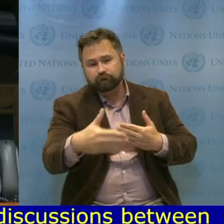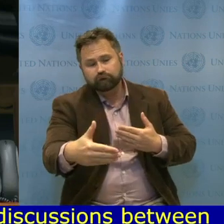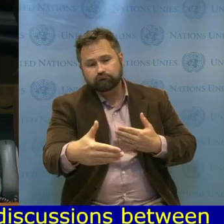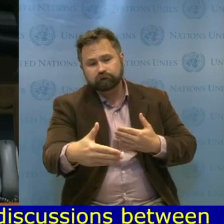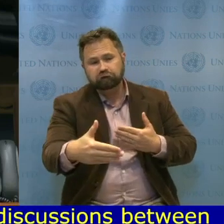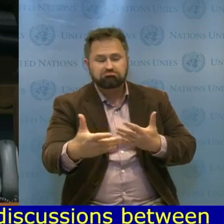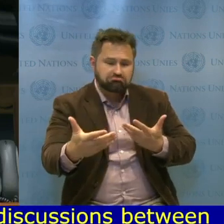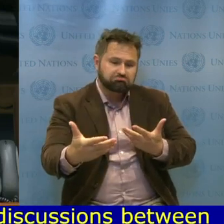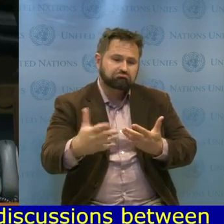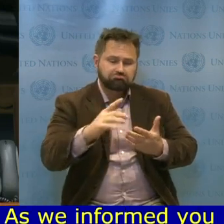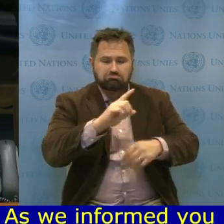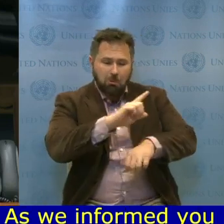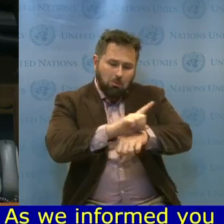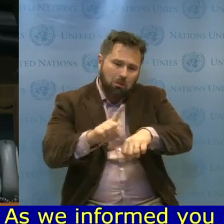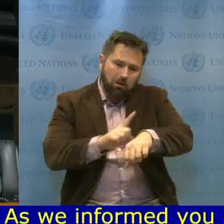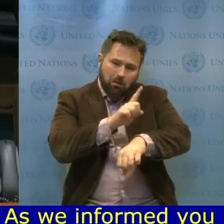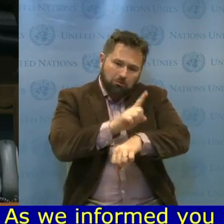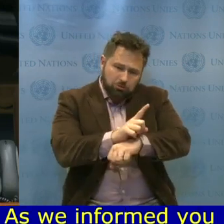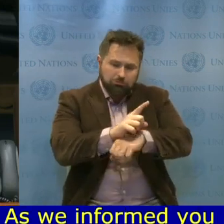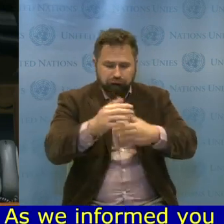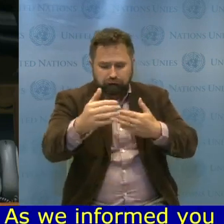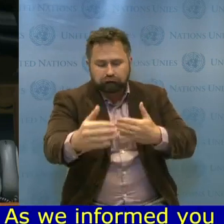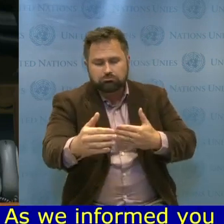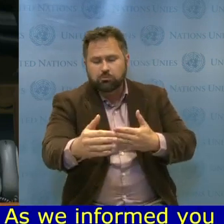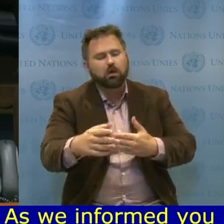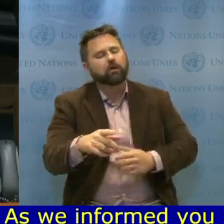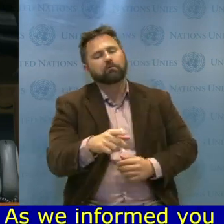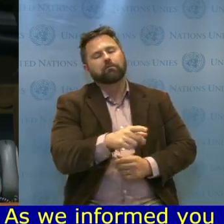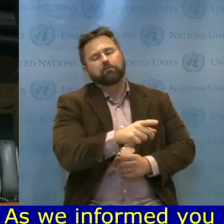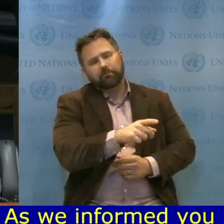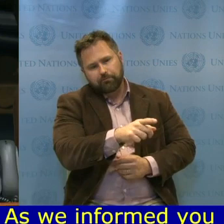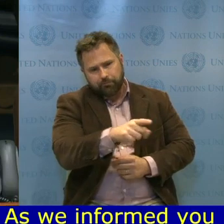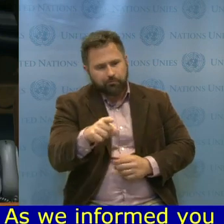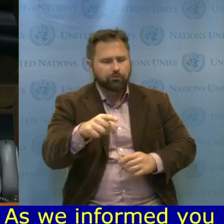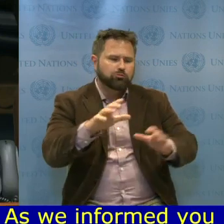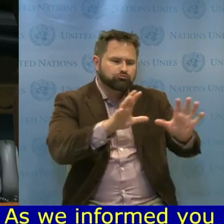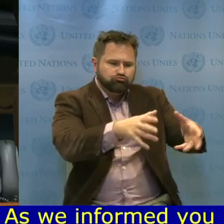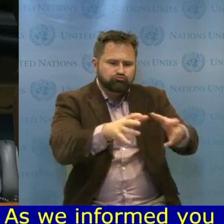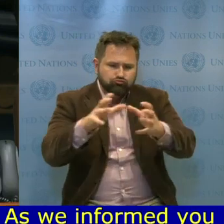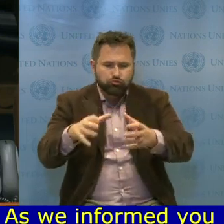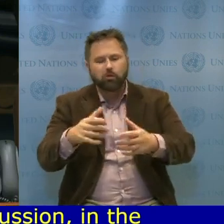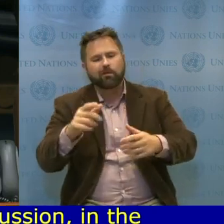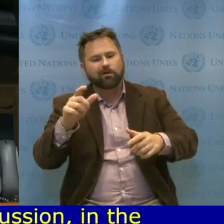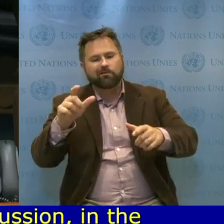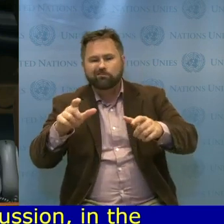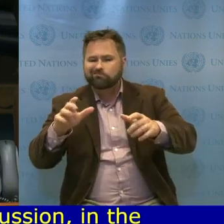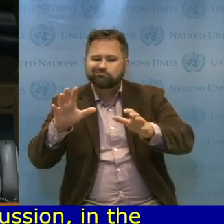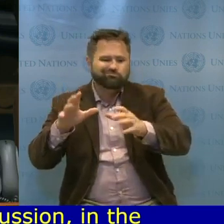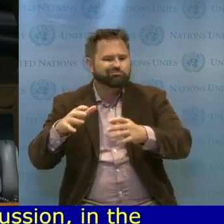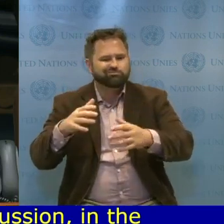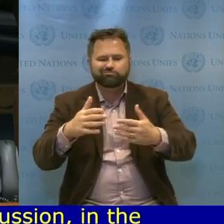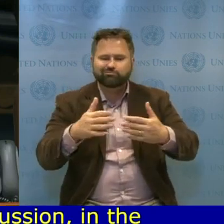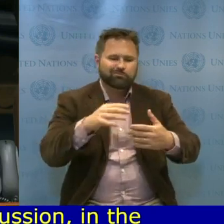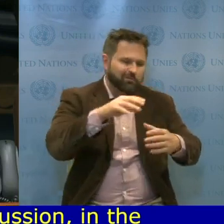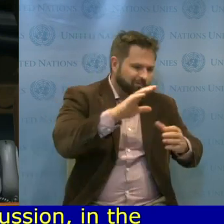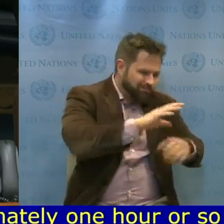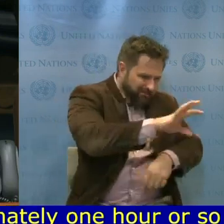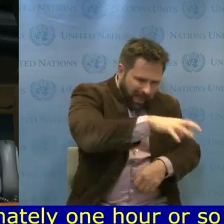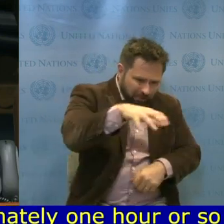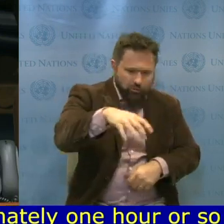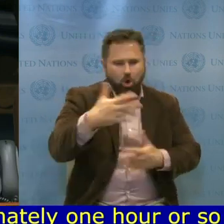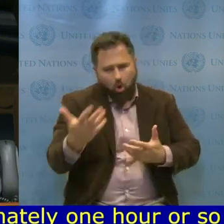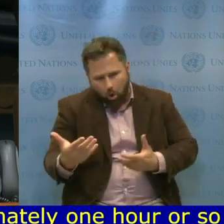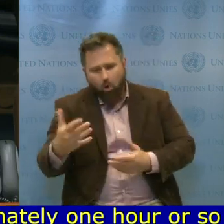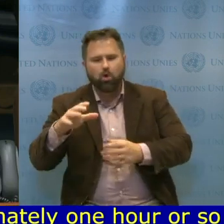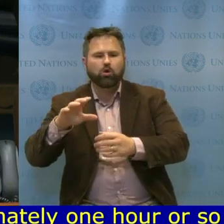approximately 1 hour or so, there will be opportunities for delegations and other observers to request the floor to either